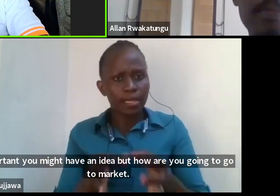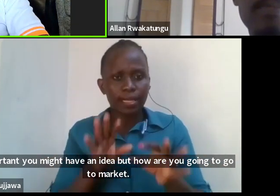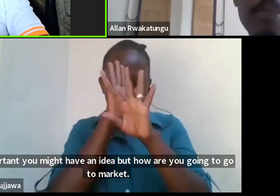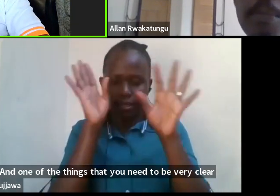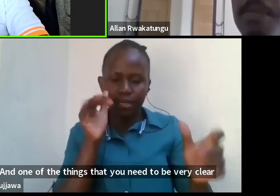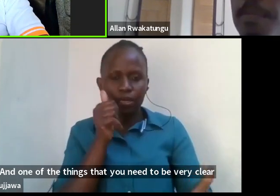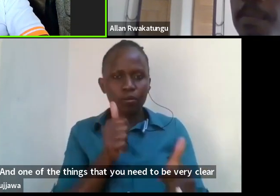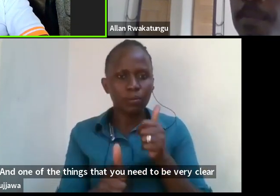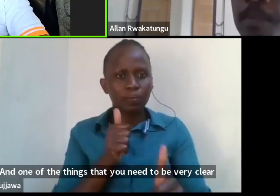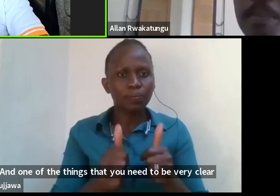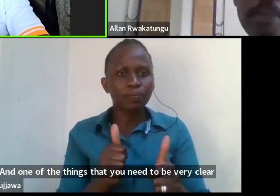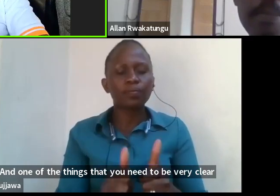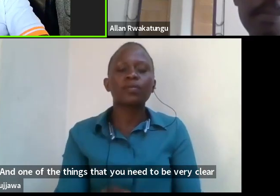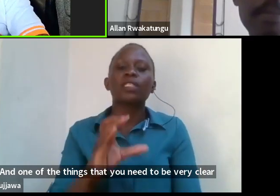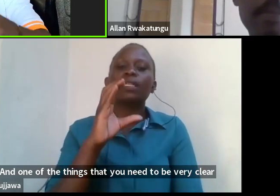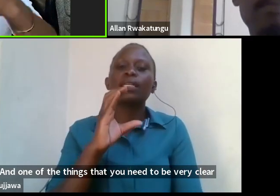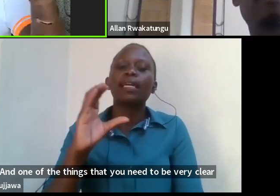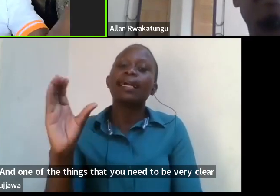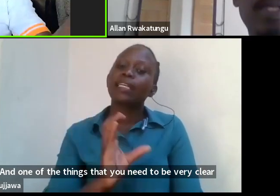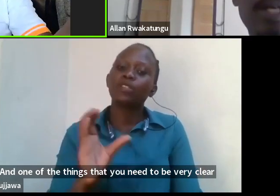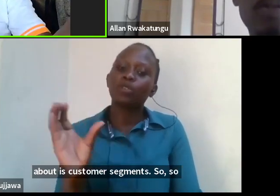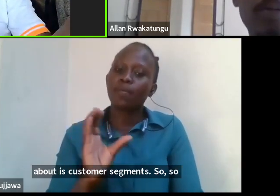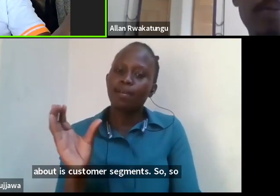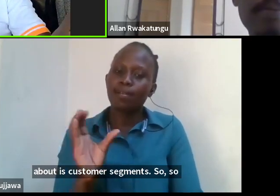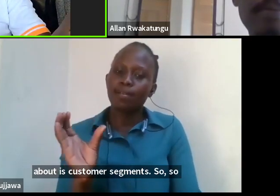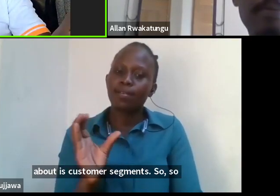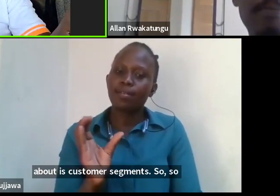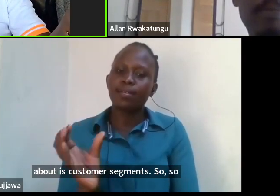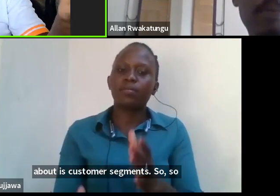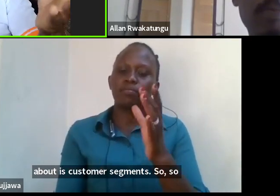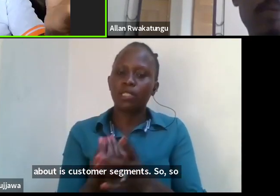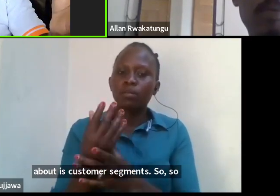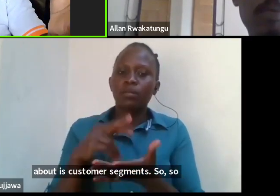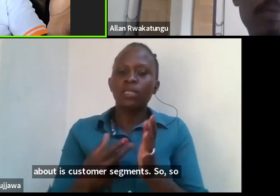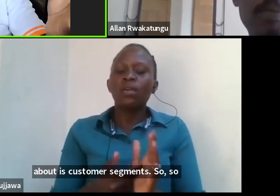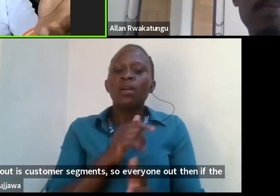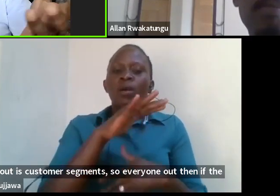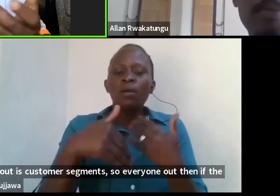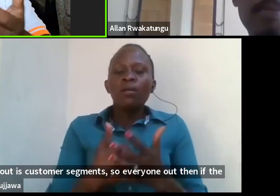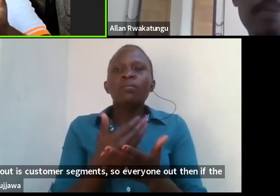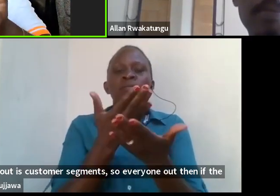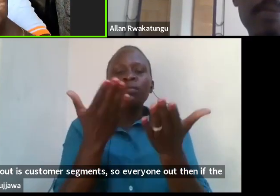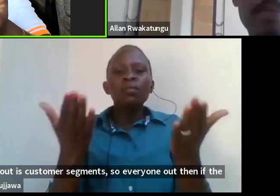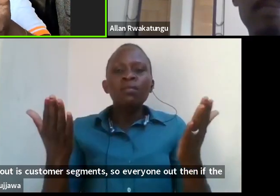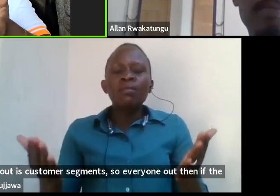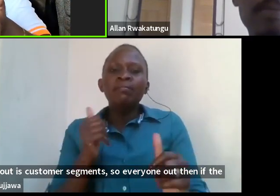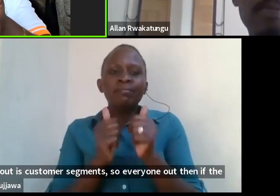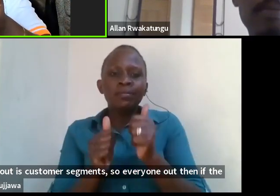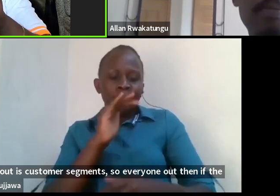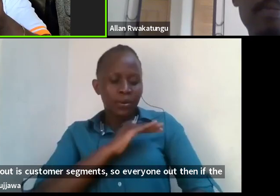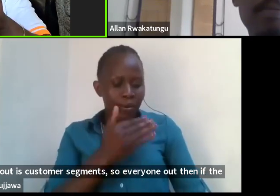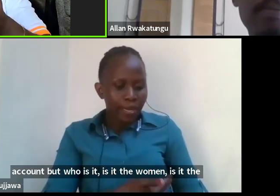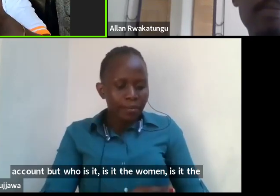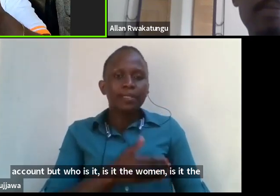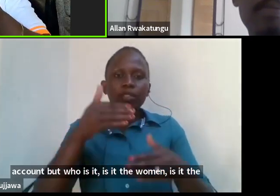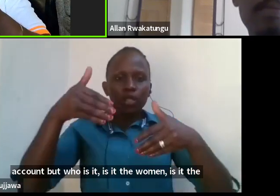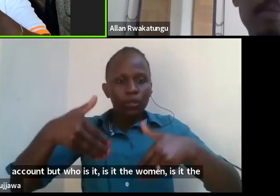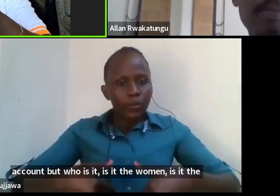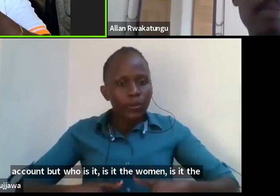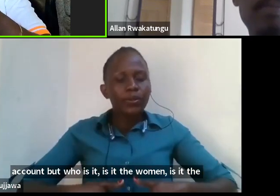is customer segments. So everyone out there needs a digital account, but who is it? Is it the women? Is it the youth? Is